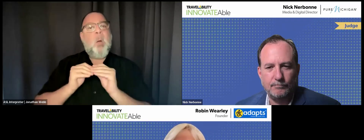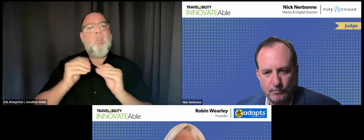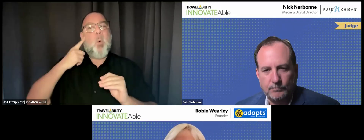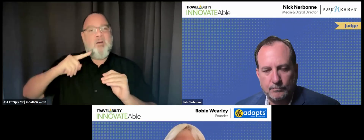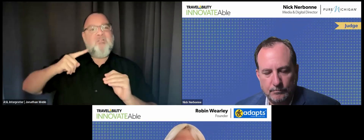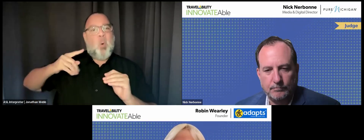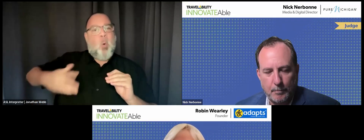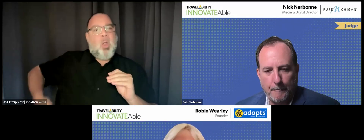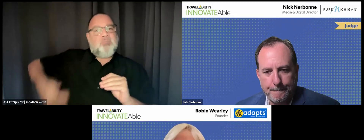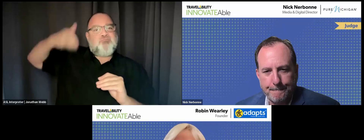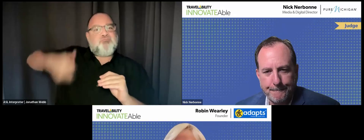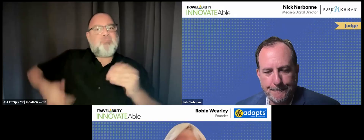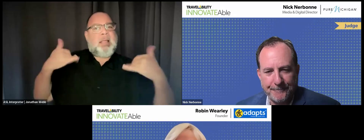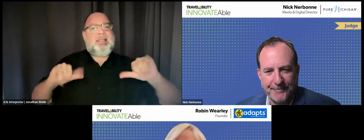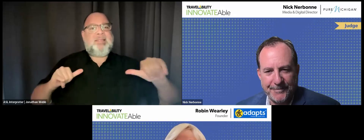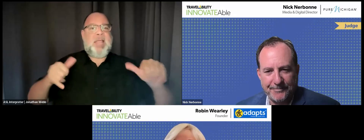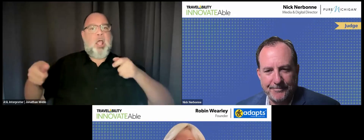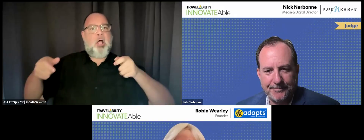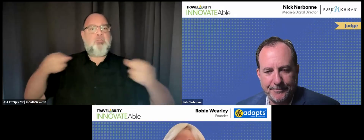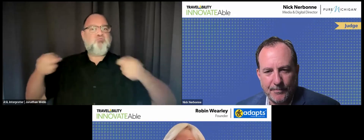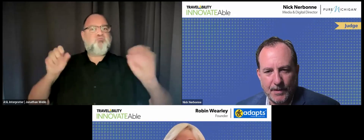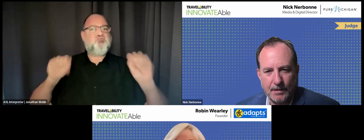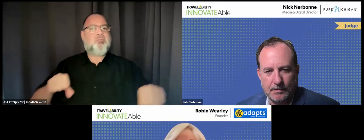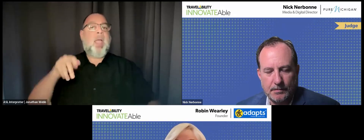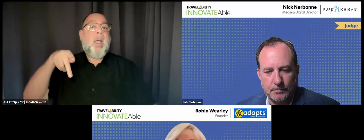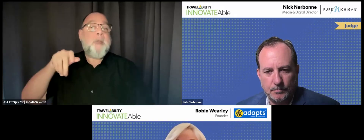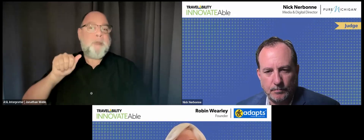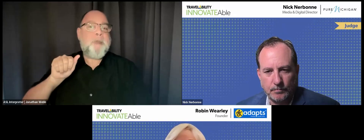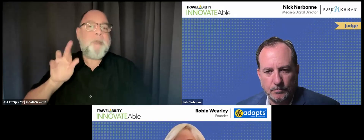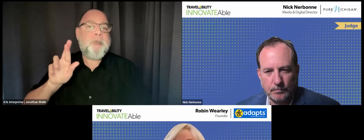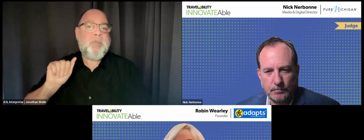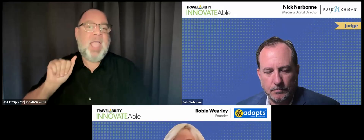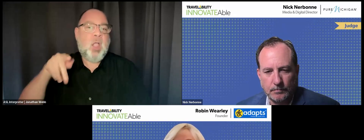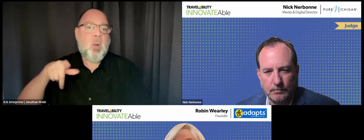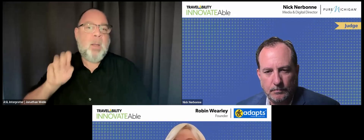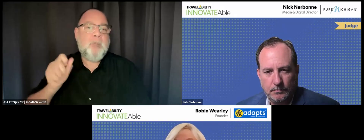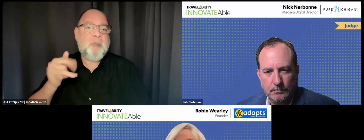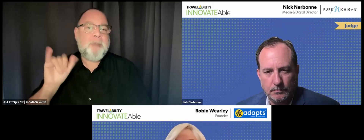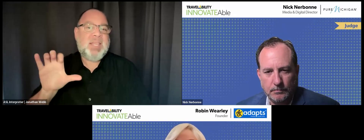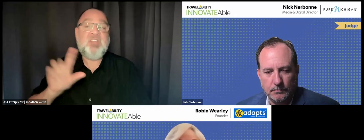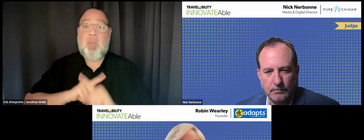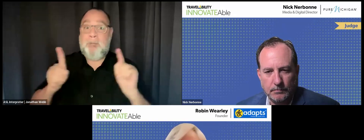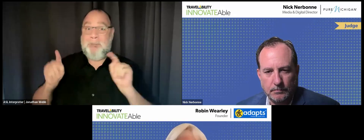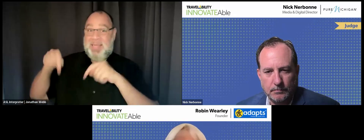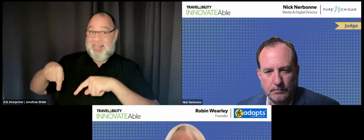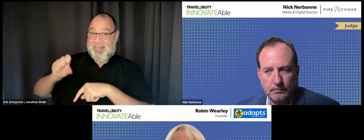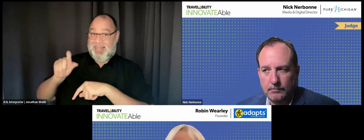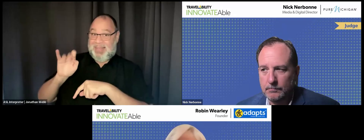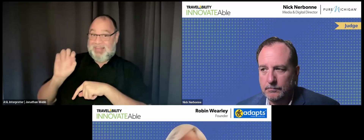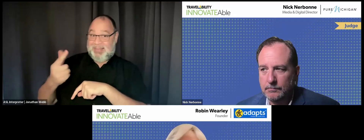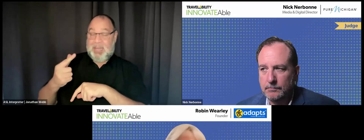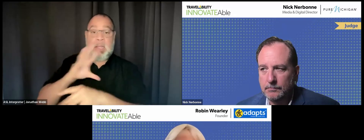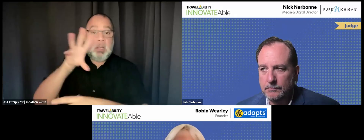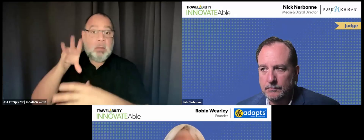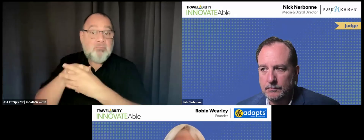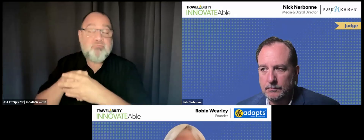control. So paraplegics. ADAPTS was designed so that anyone, including